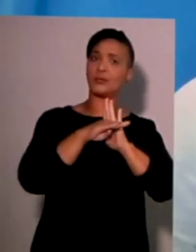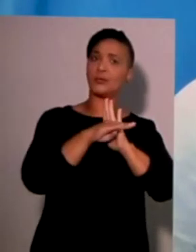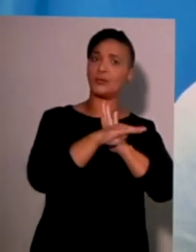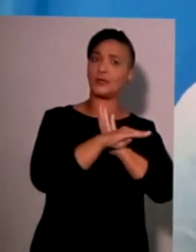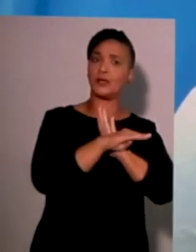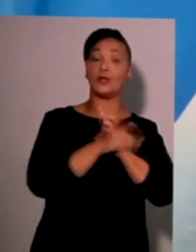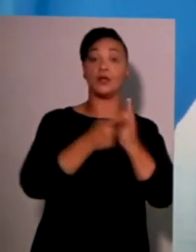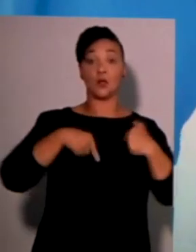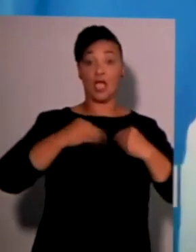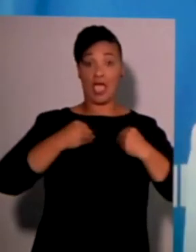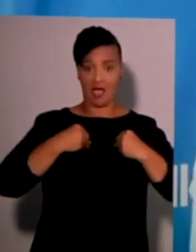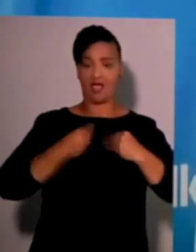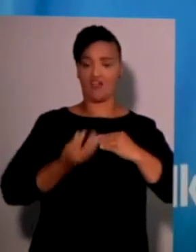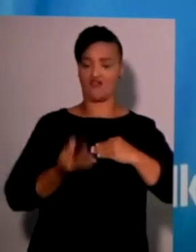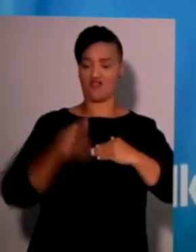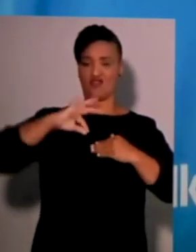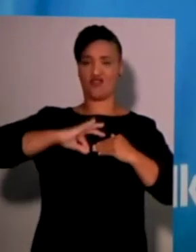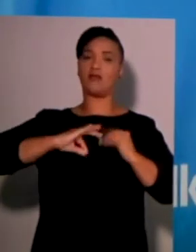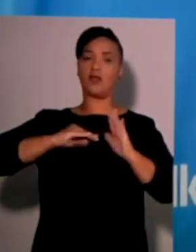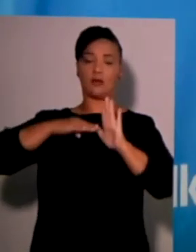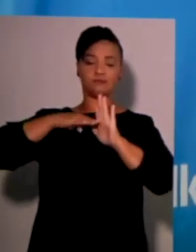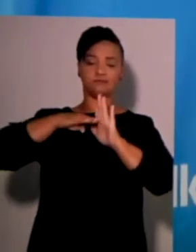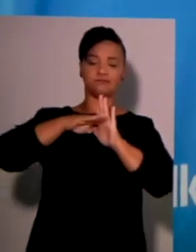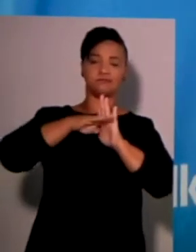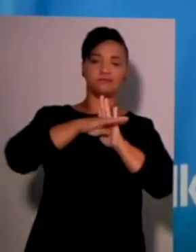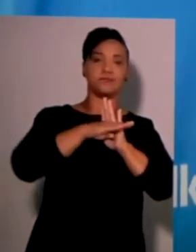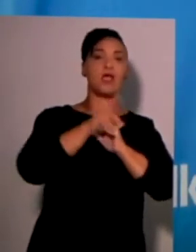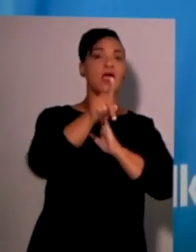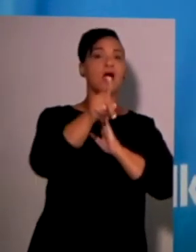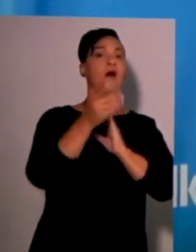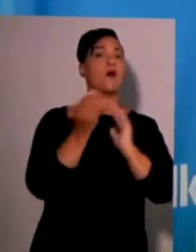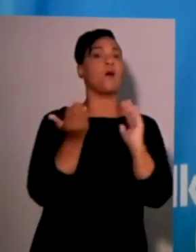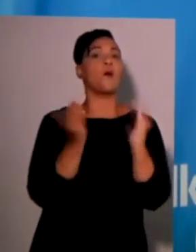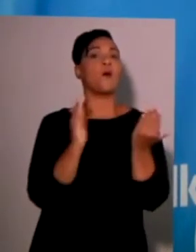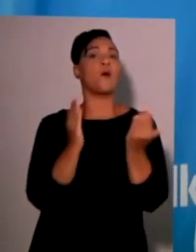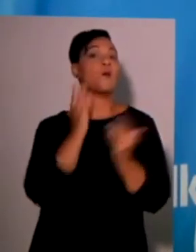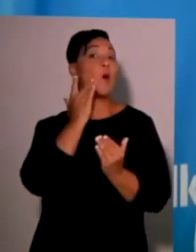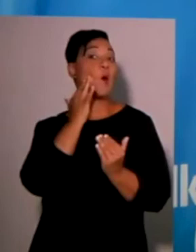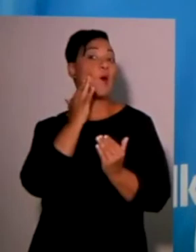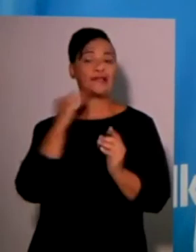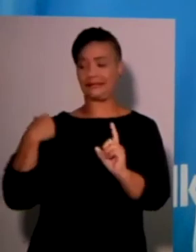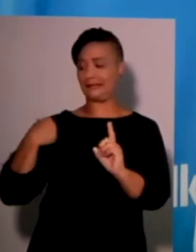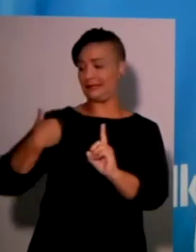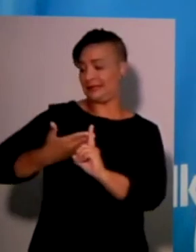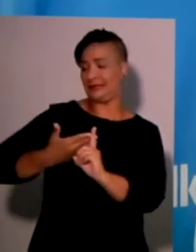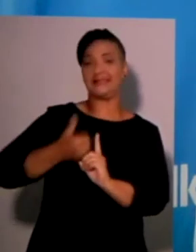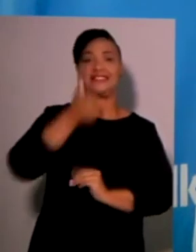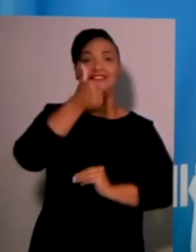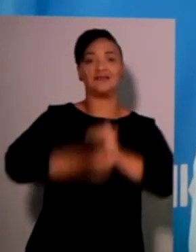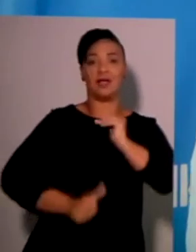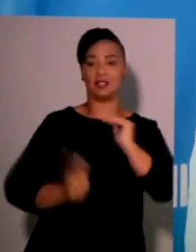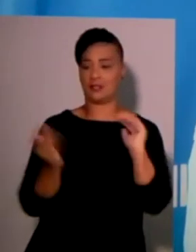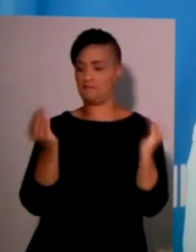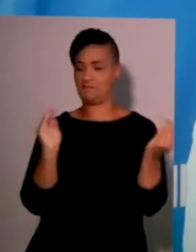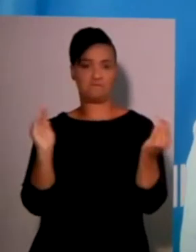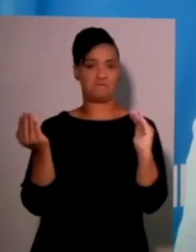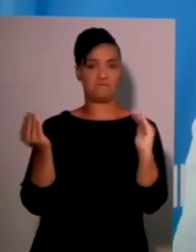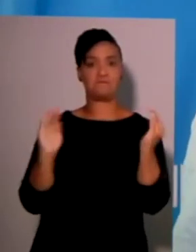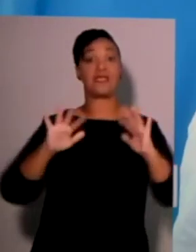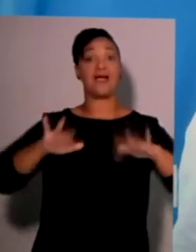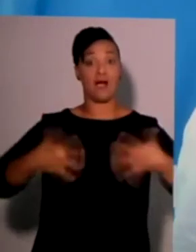We have flat revenues, essentially, if you compare our revenues over the last 6 months with the prior period.